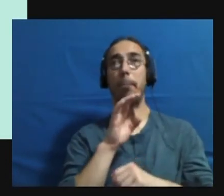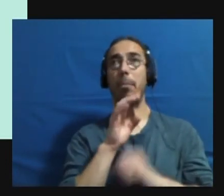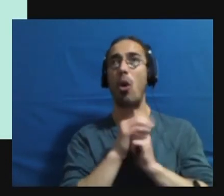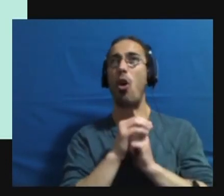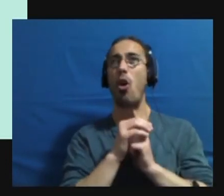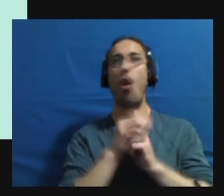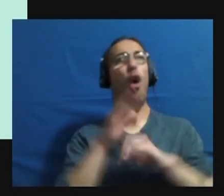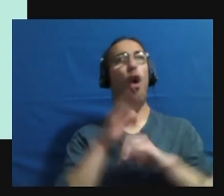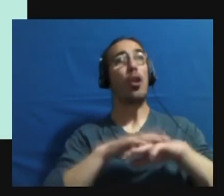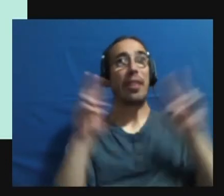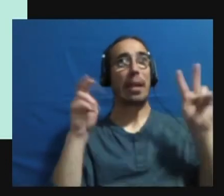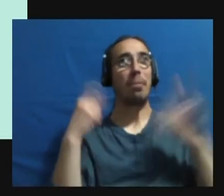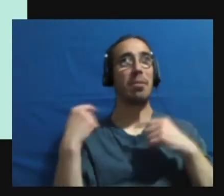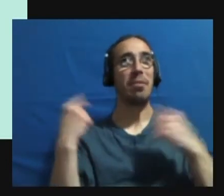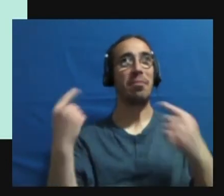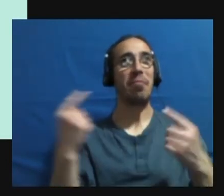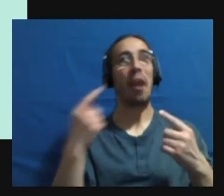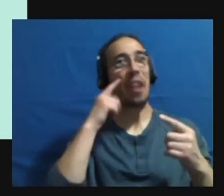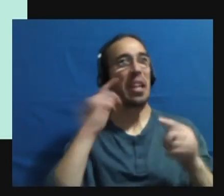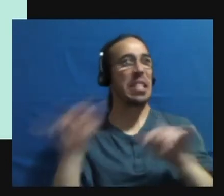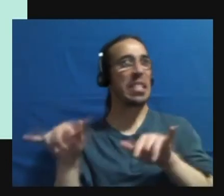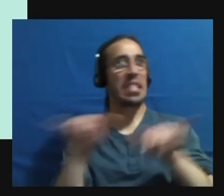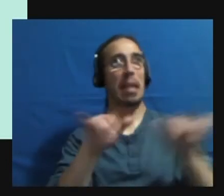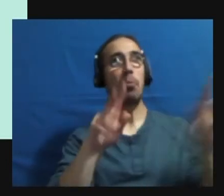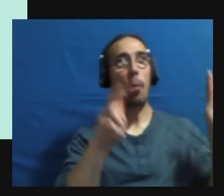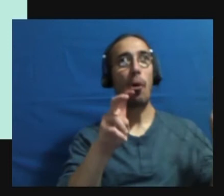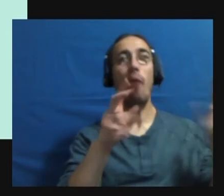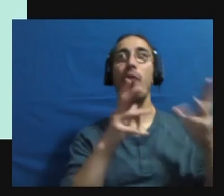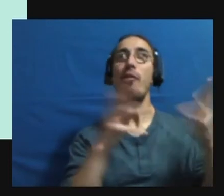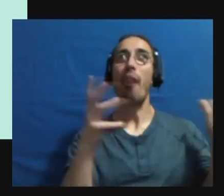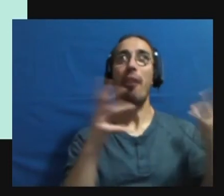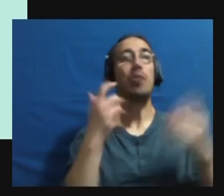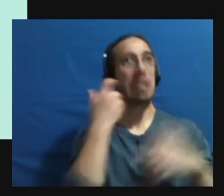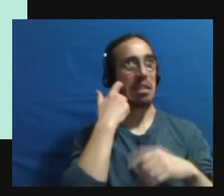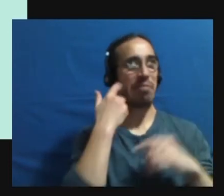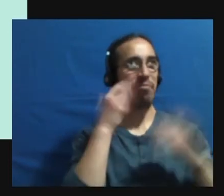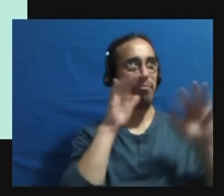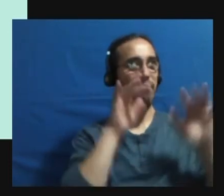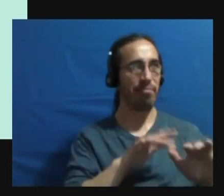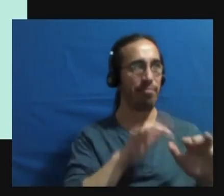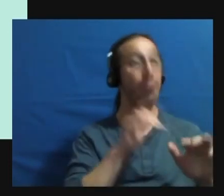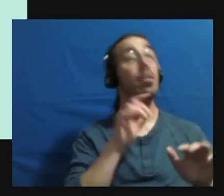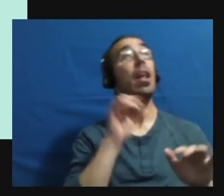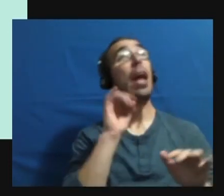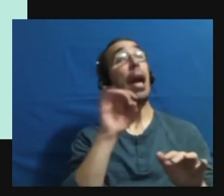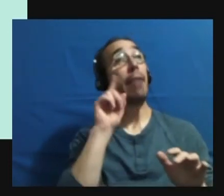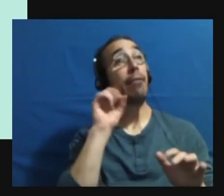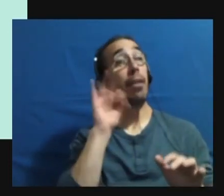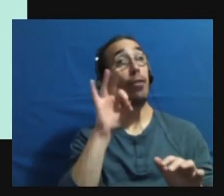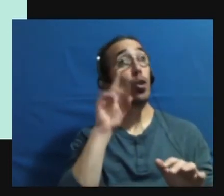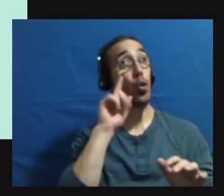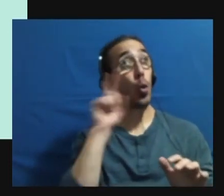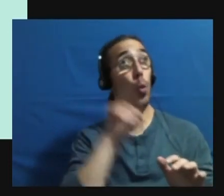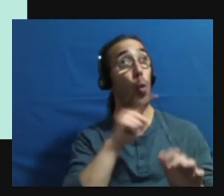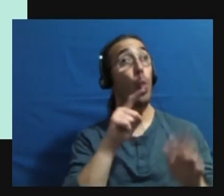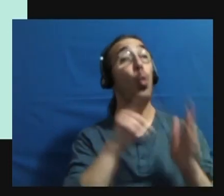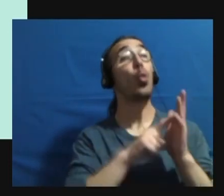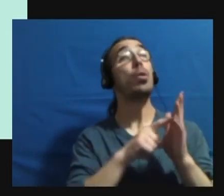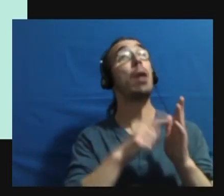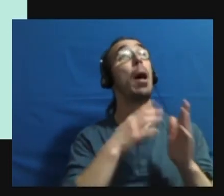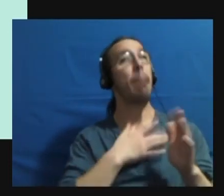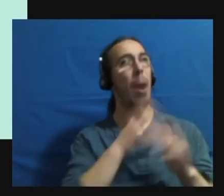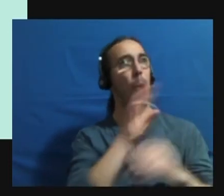theme of this topic a lot recently. So if you go on Neuroclassic and find any of my articles, you can